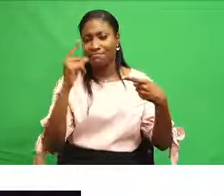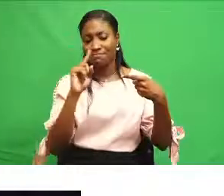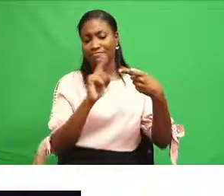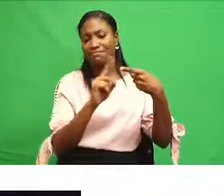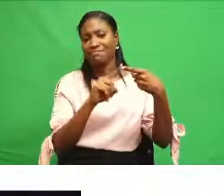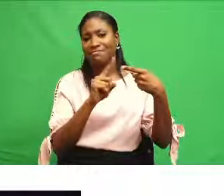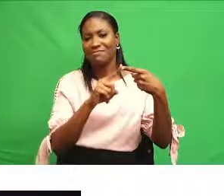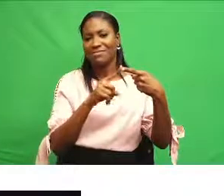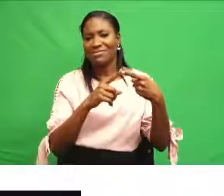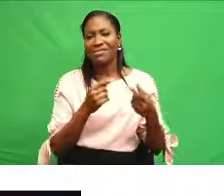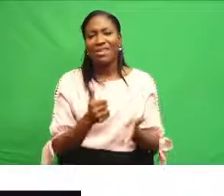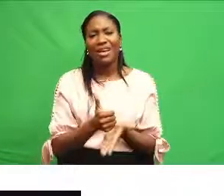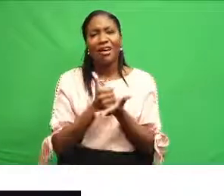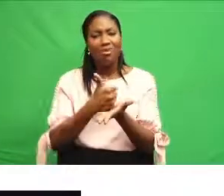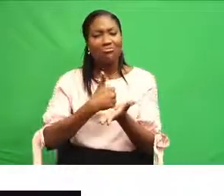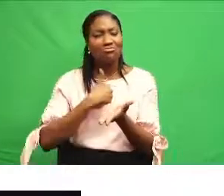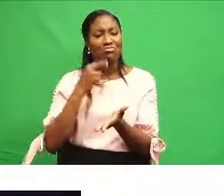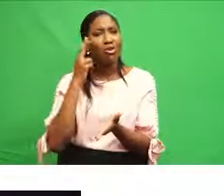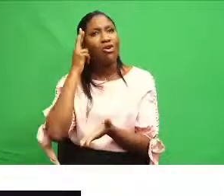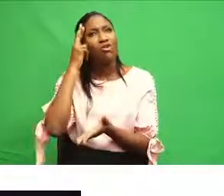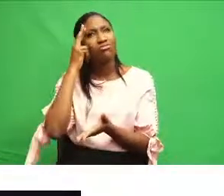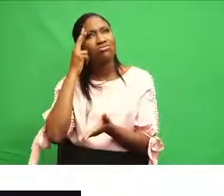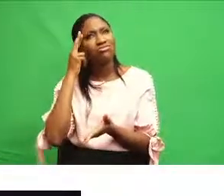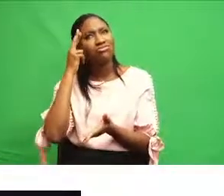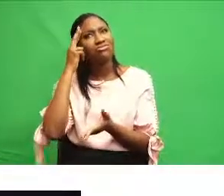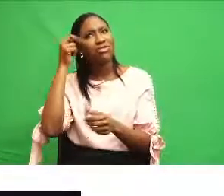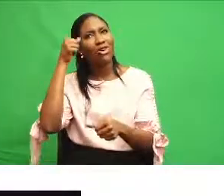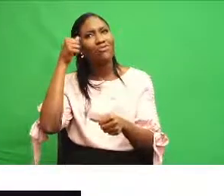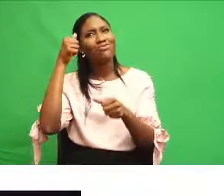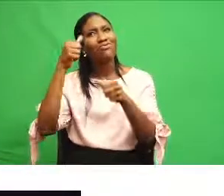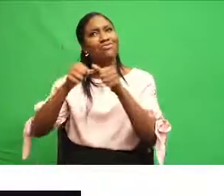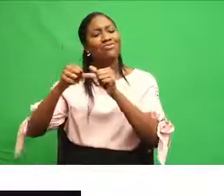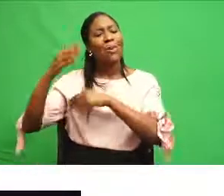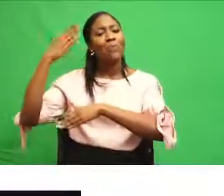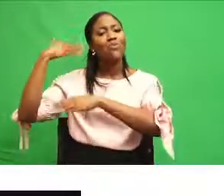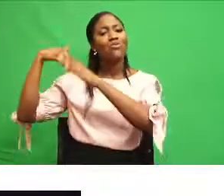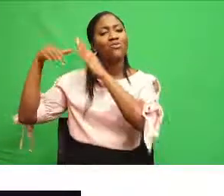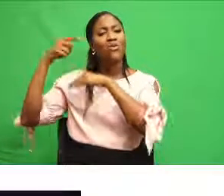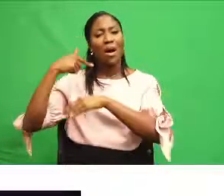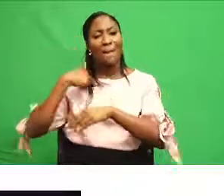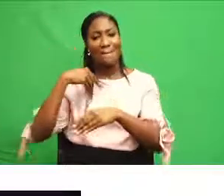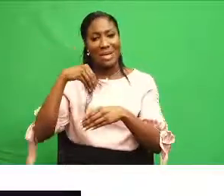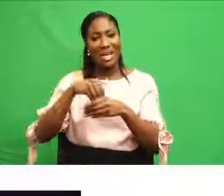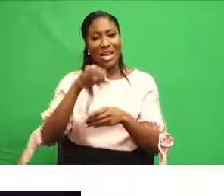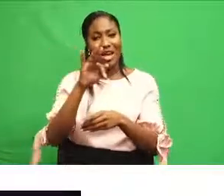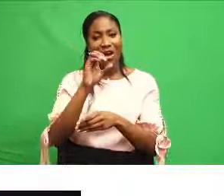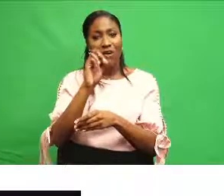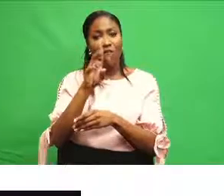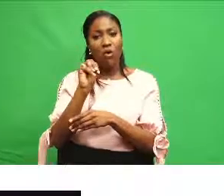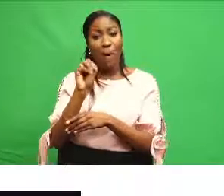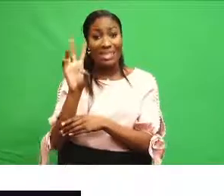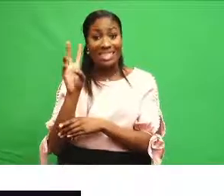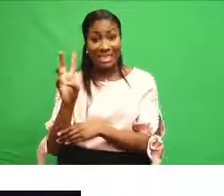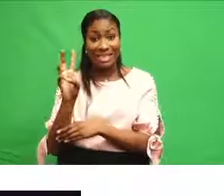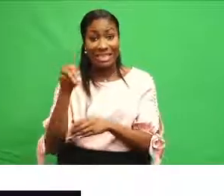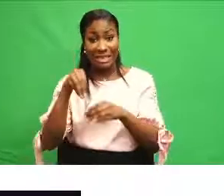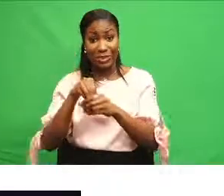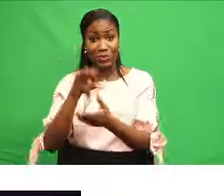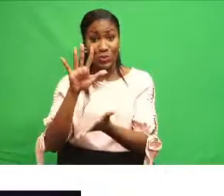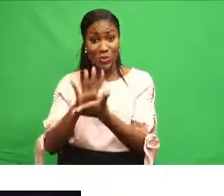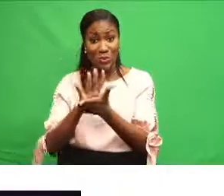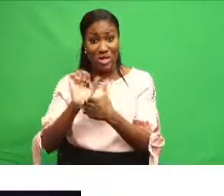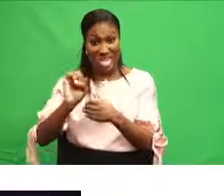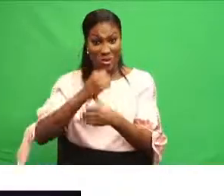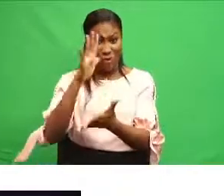a bit nostalgic because it takes me back to the time I spent in sixth form at Trinity College doing